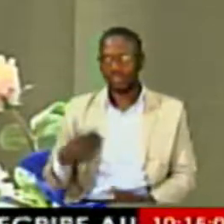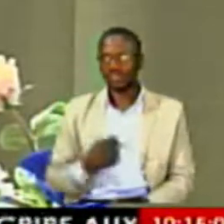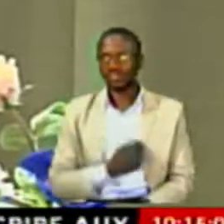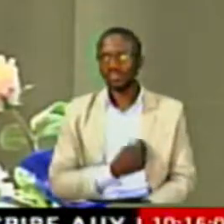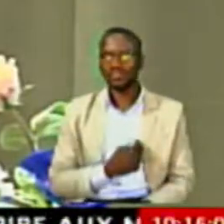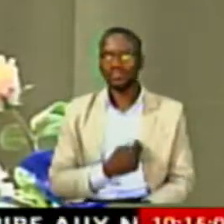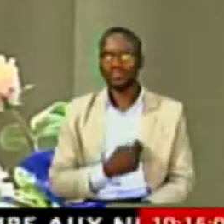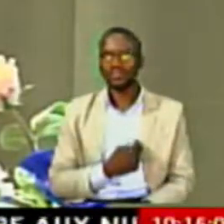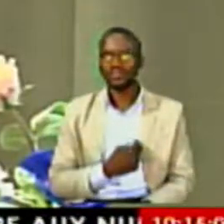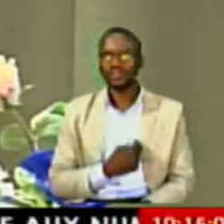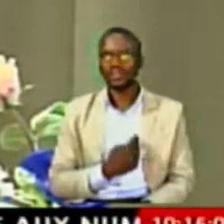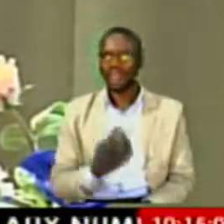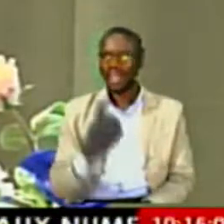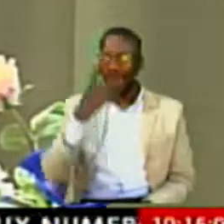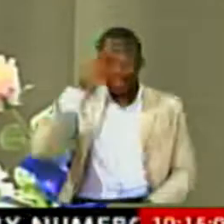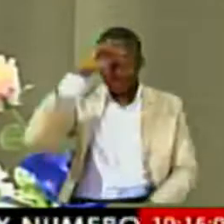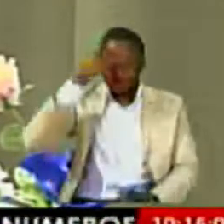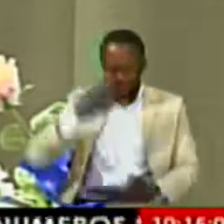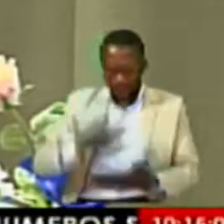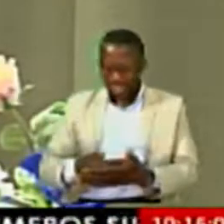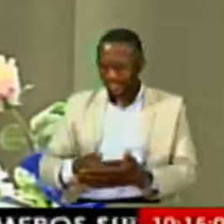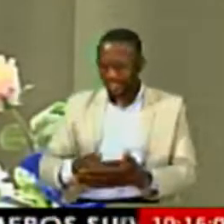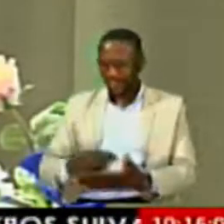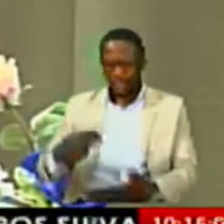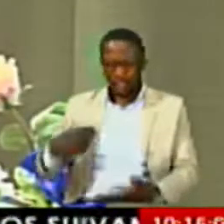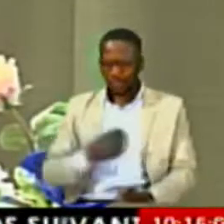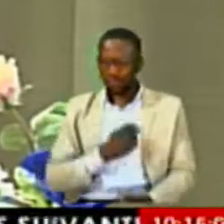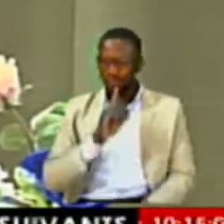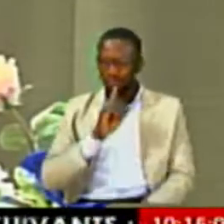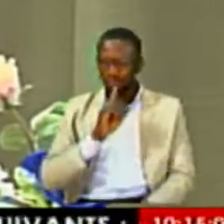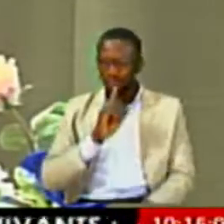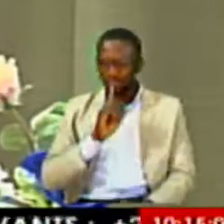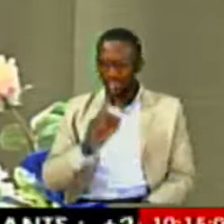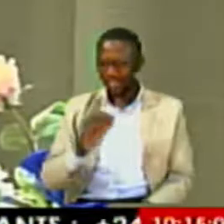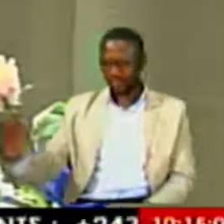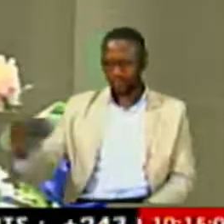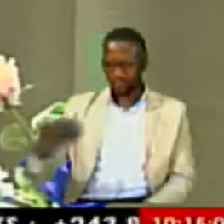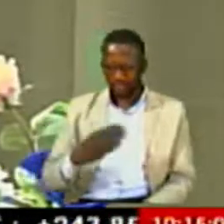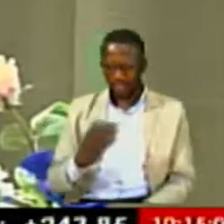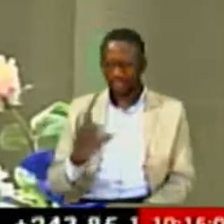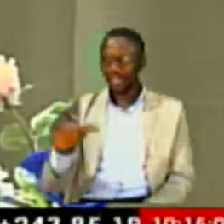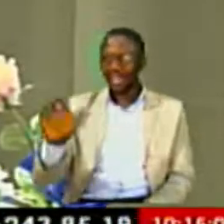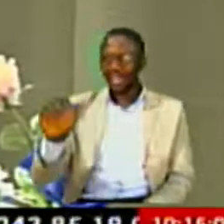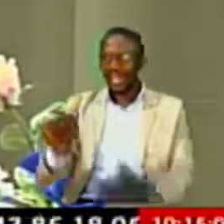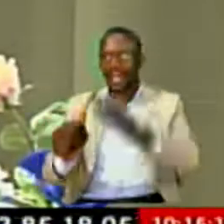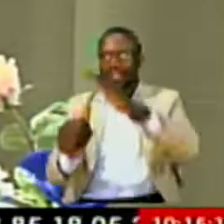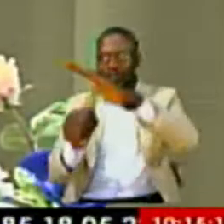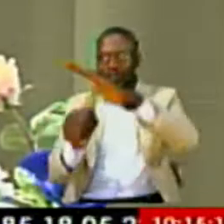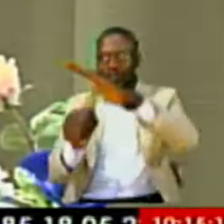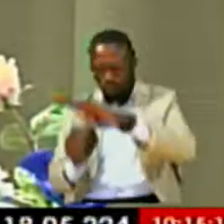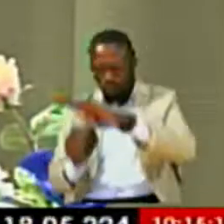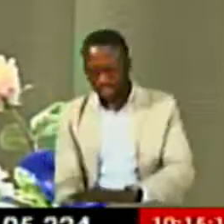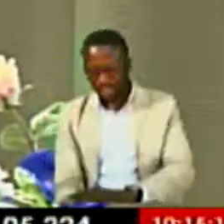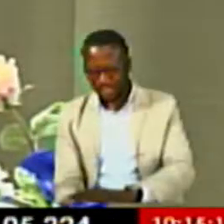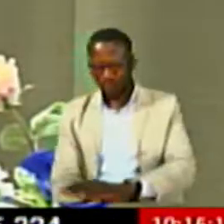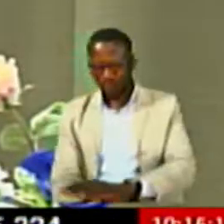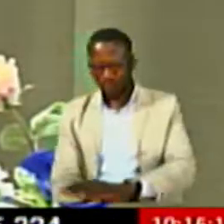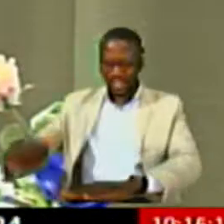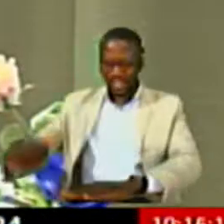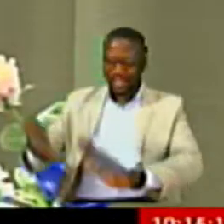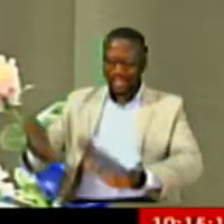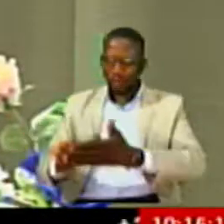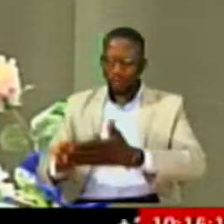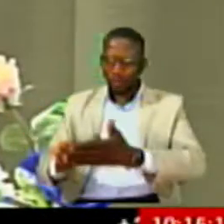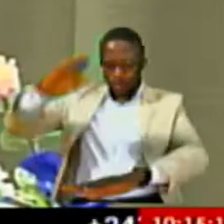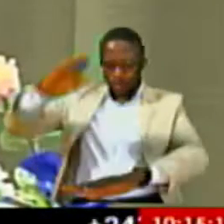For un fils nous est donné. Verse 6. For unto us a child is born, unto us a son is given,